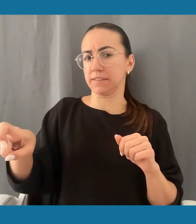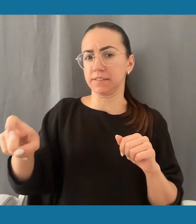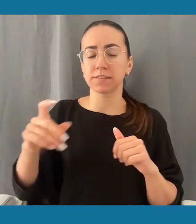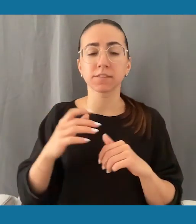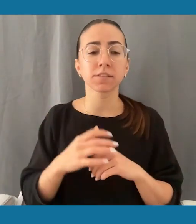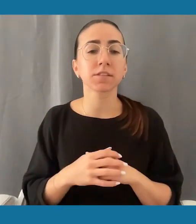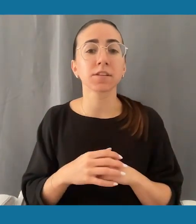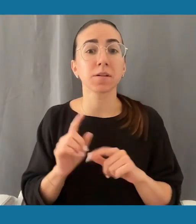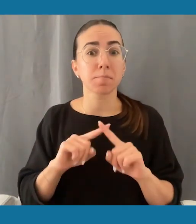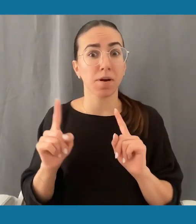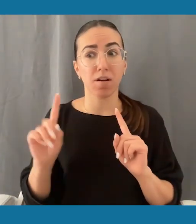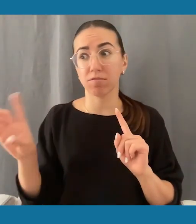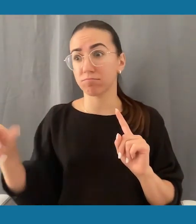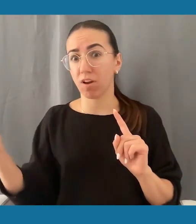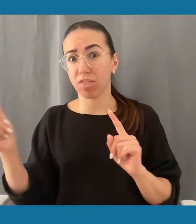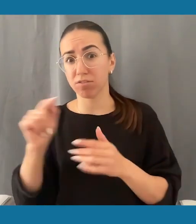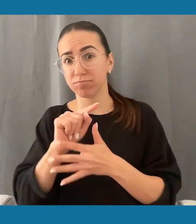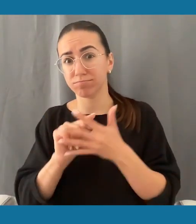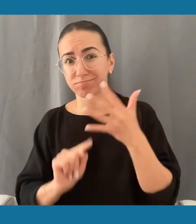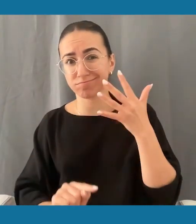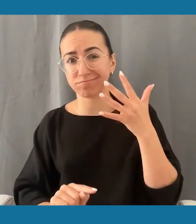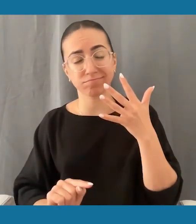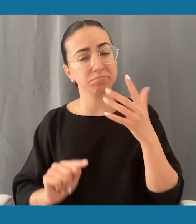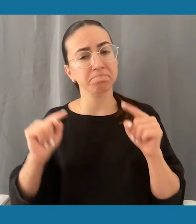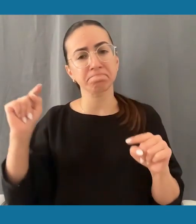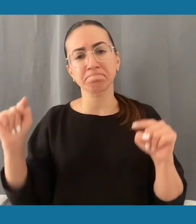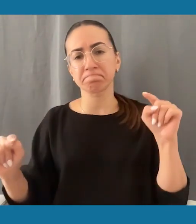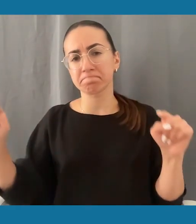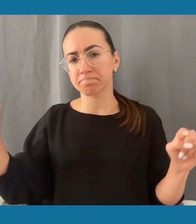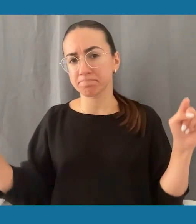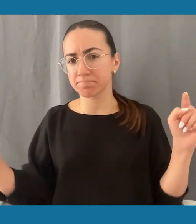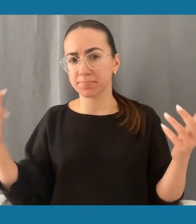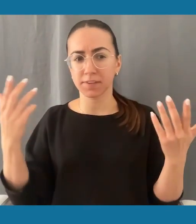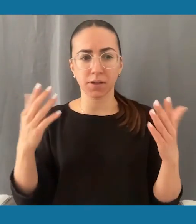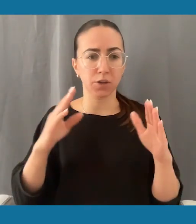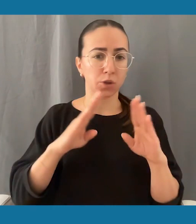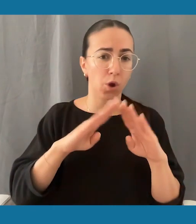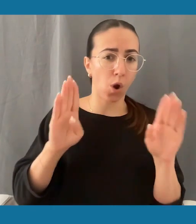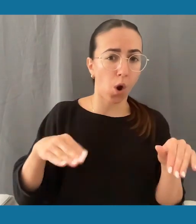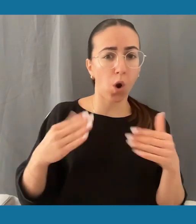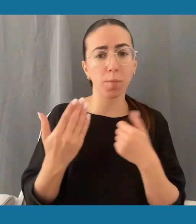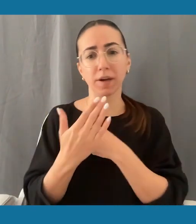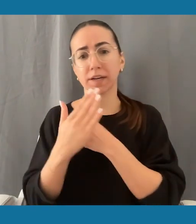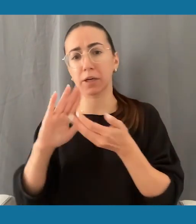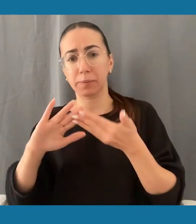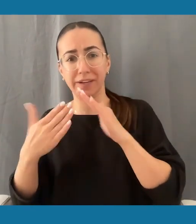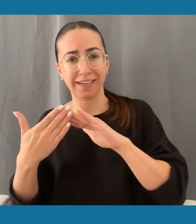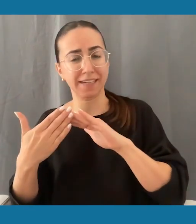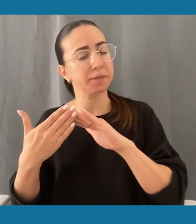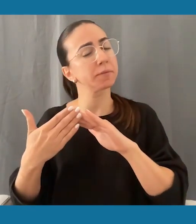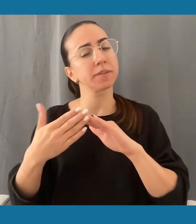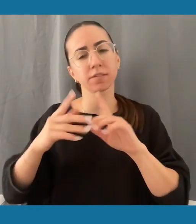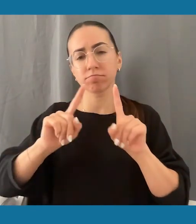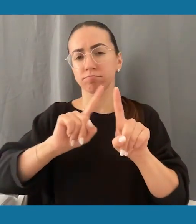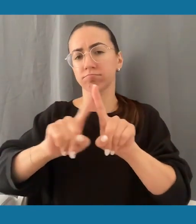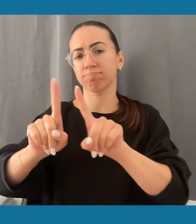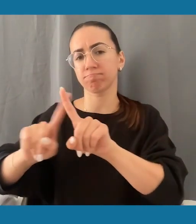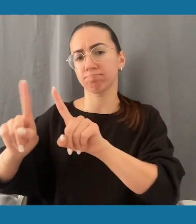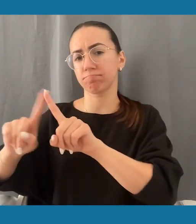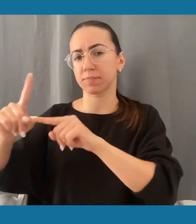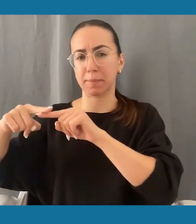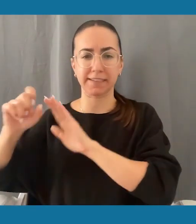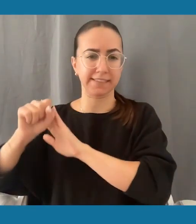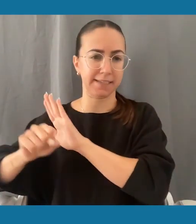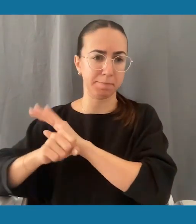beyond that, you will find wide variation in the home and community-based services that each state will